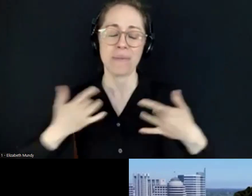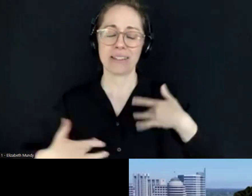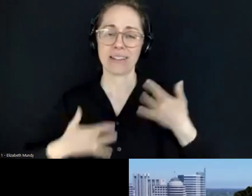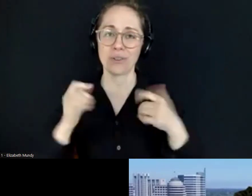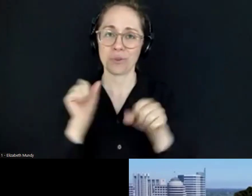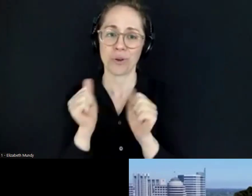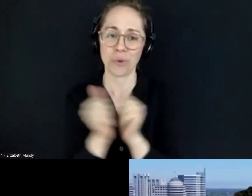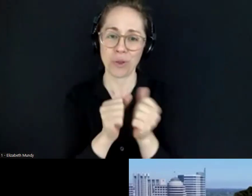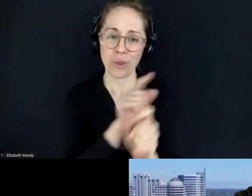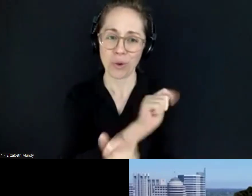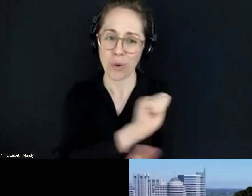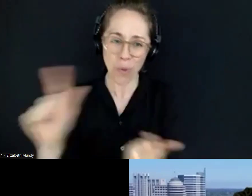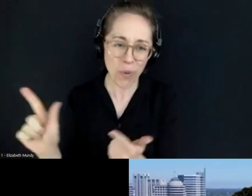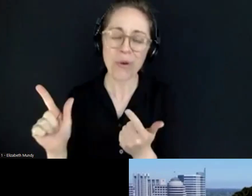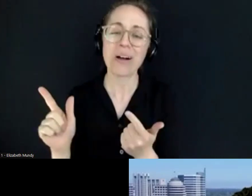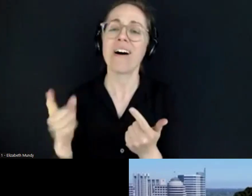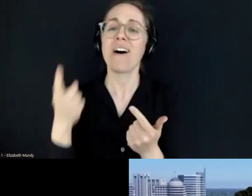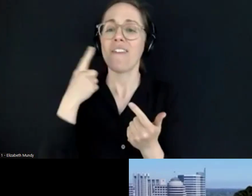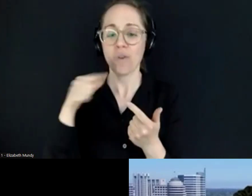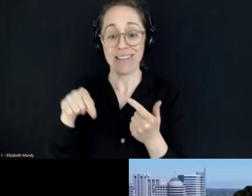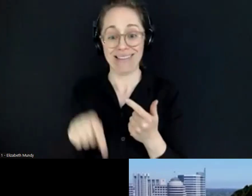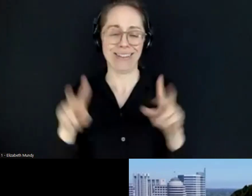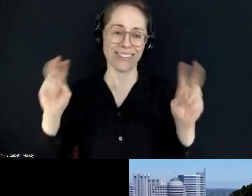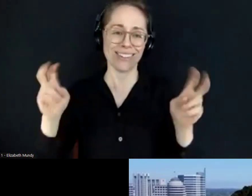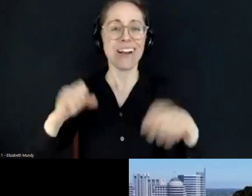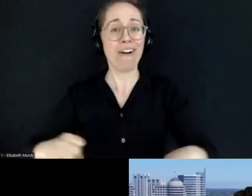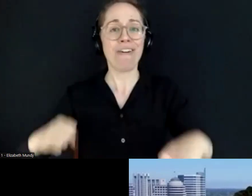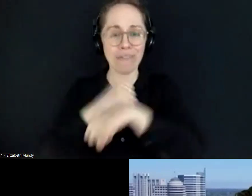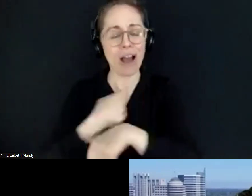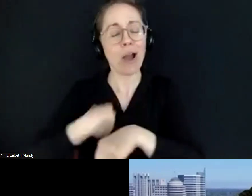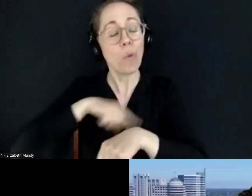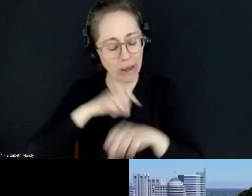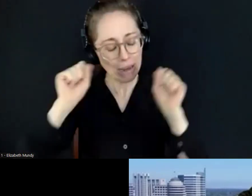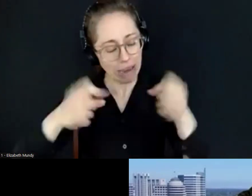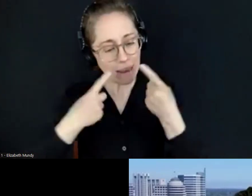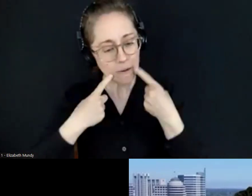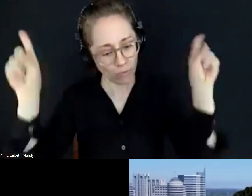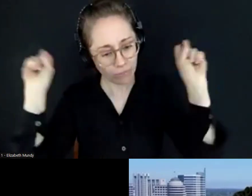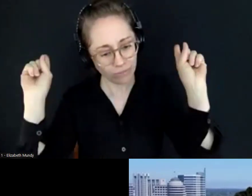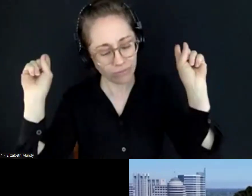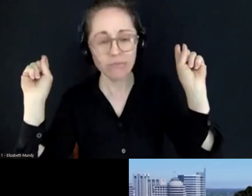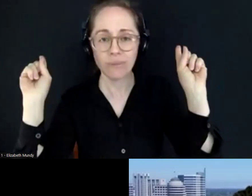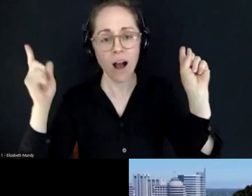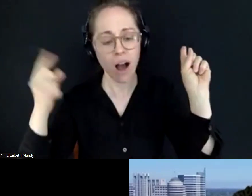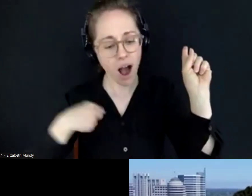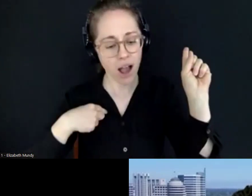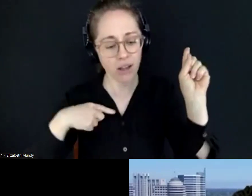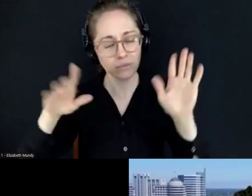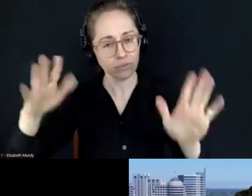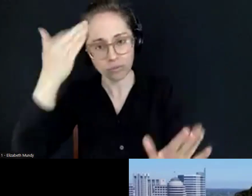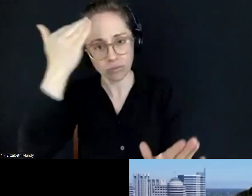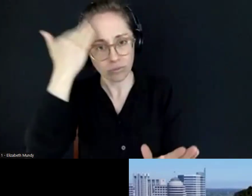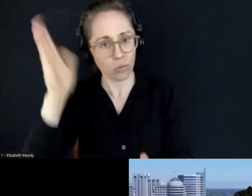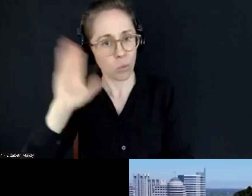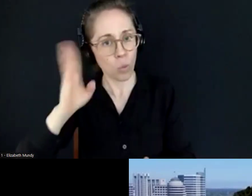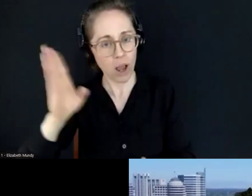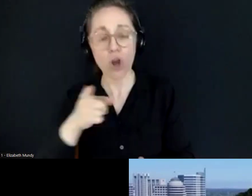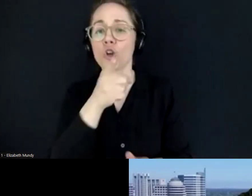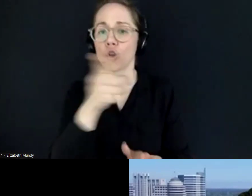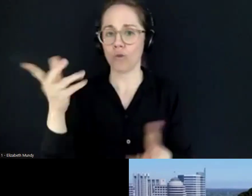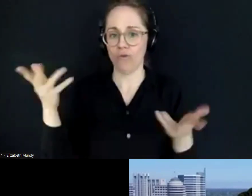one of you in this fight that we can win. I am 100% convinced, and it starts with a good plan, which you all